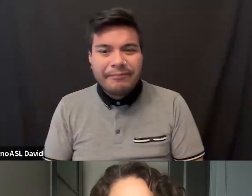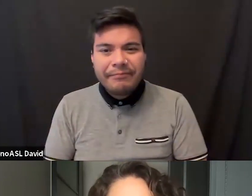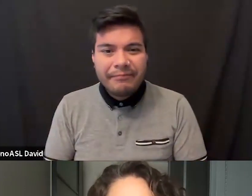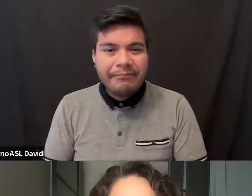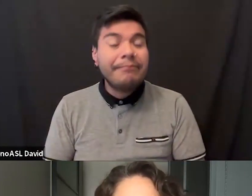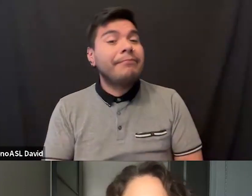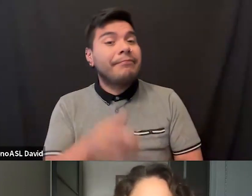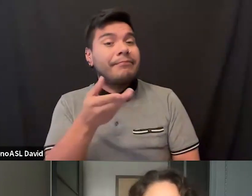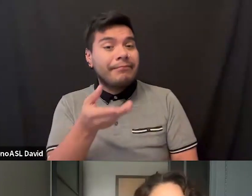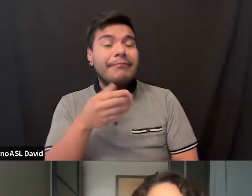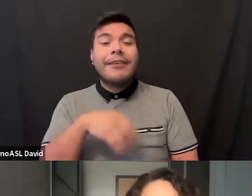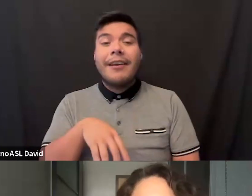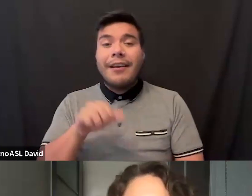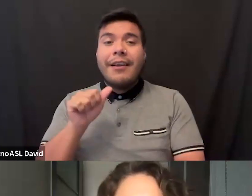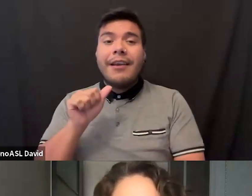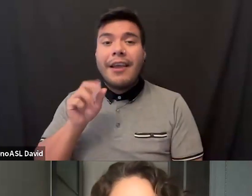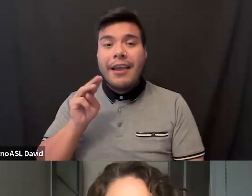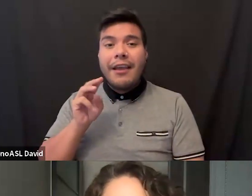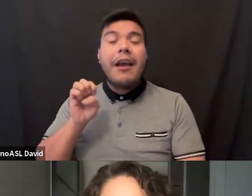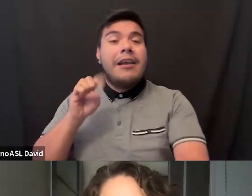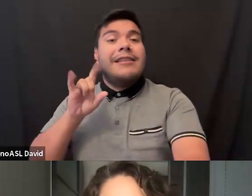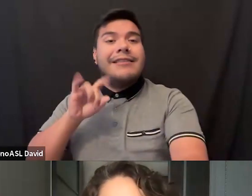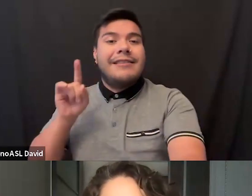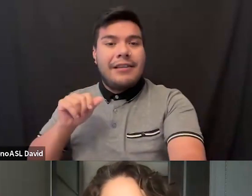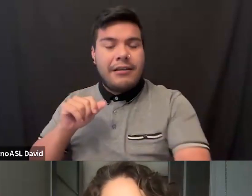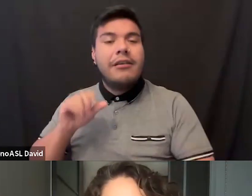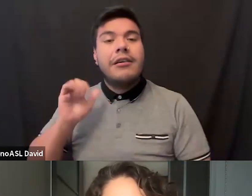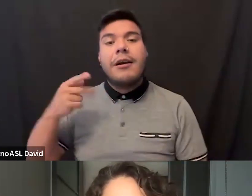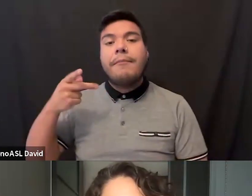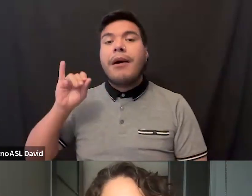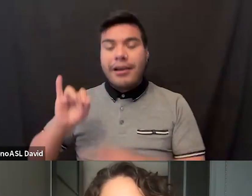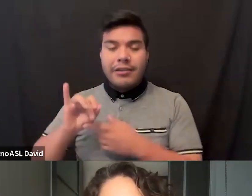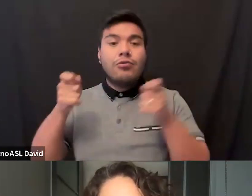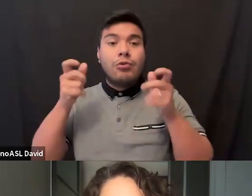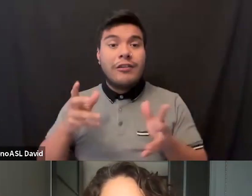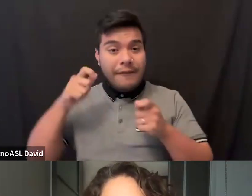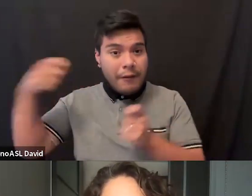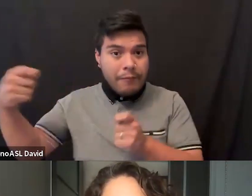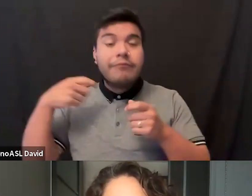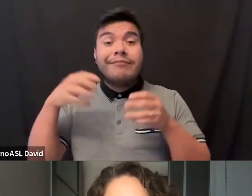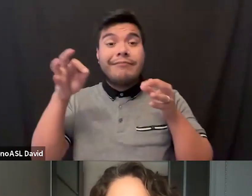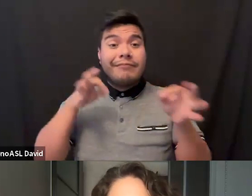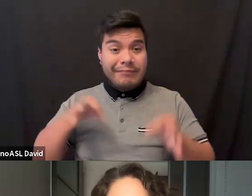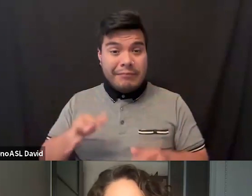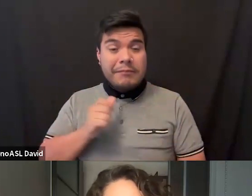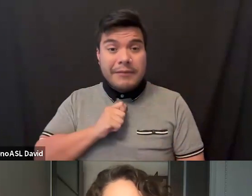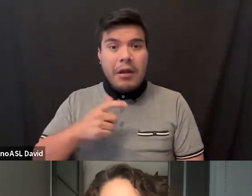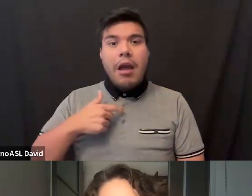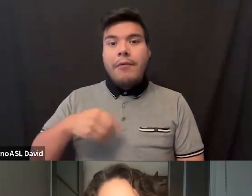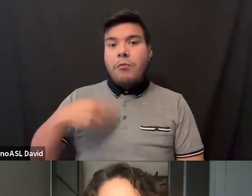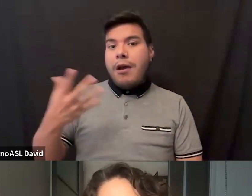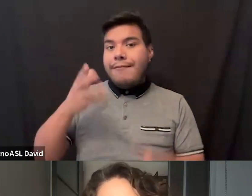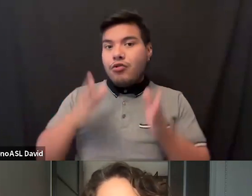Thanks so much for the introducing. My name is Eliza Capai. I'm the director of the film. And describing myself, I would say I'm a white person in